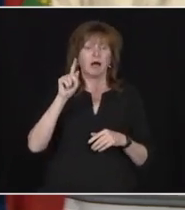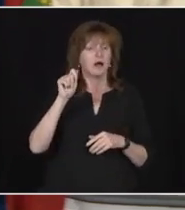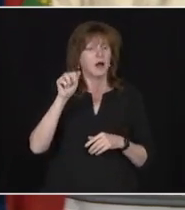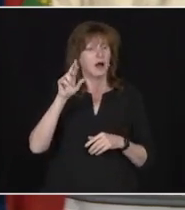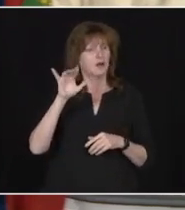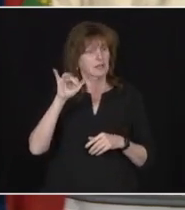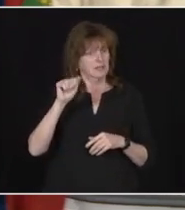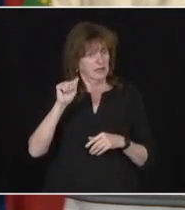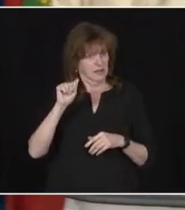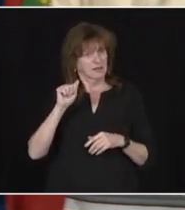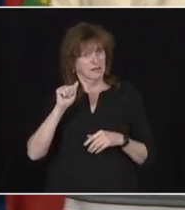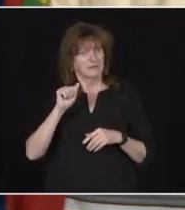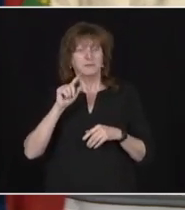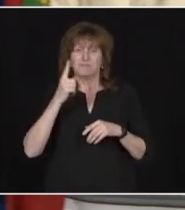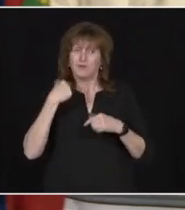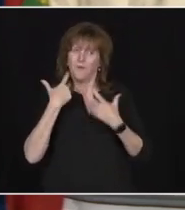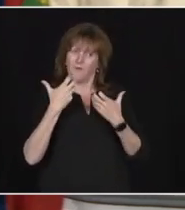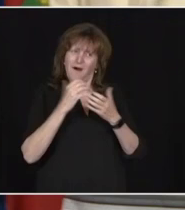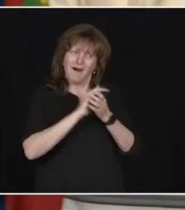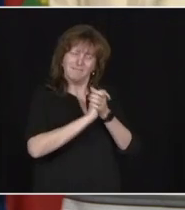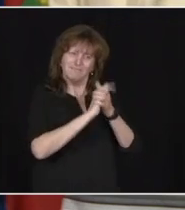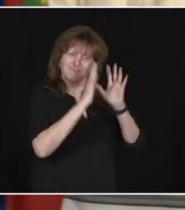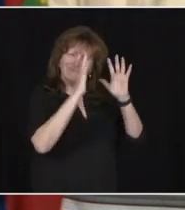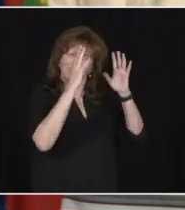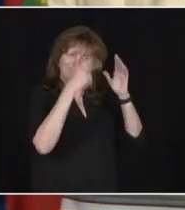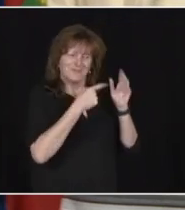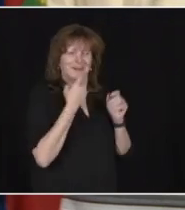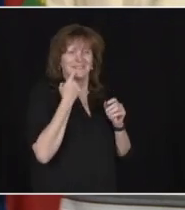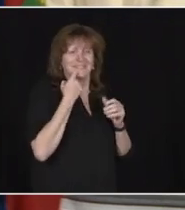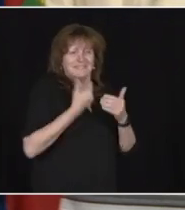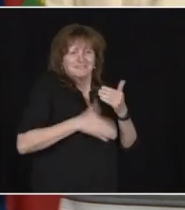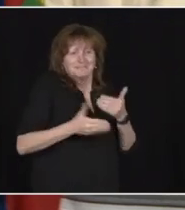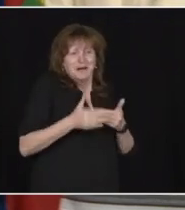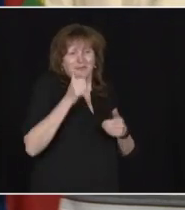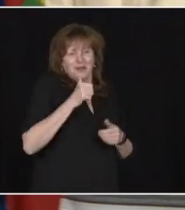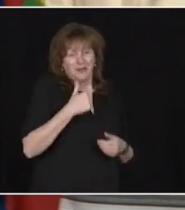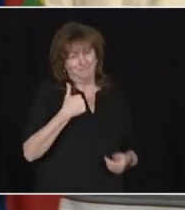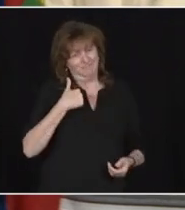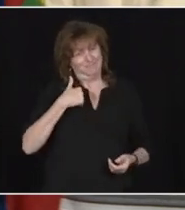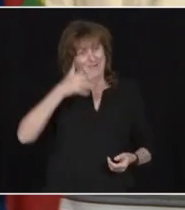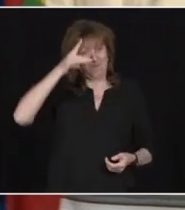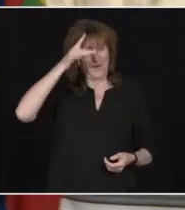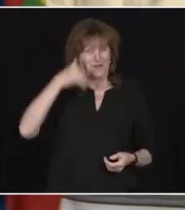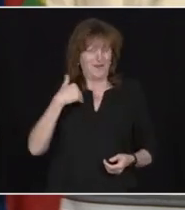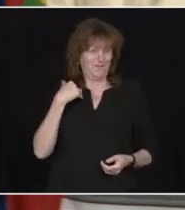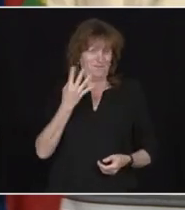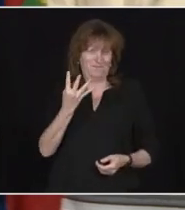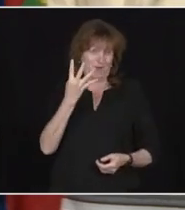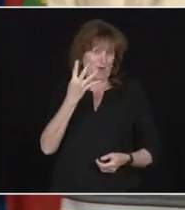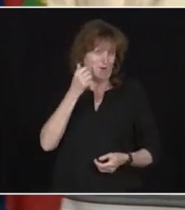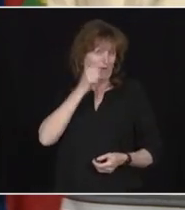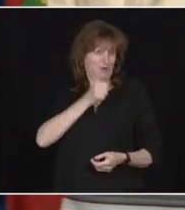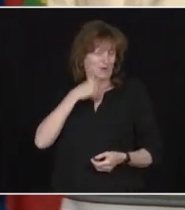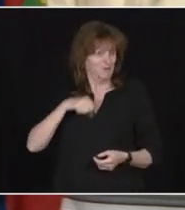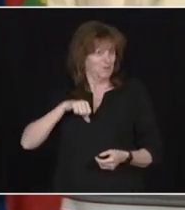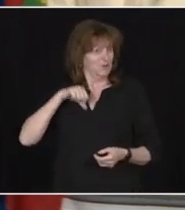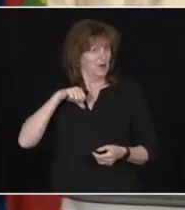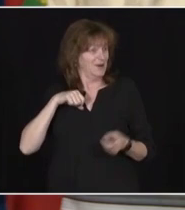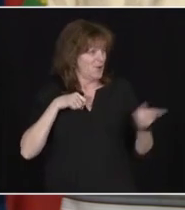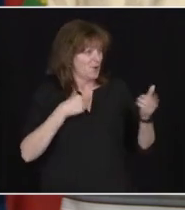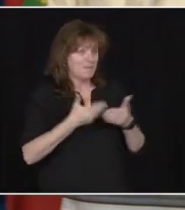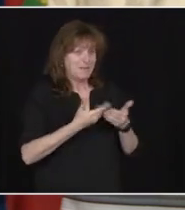their new baby girl. As a proud father of 4 girls, I can tell you, nothing compares to that feeling.